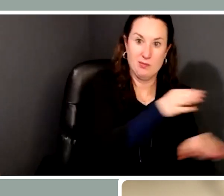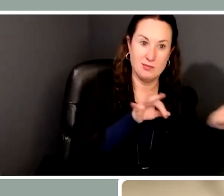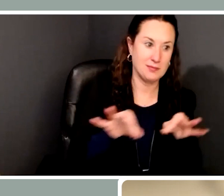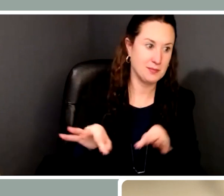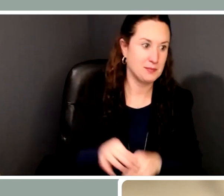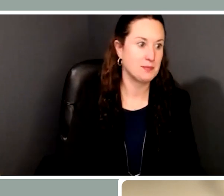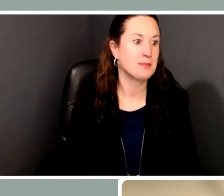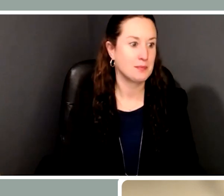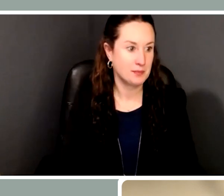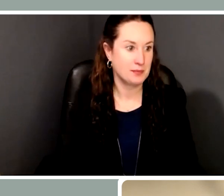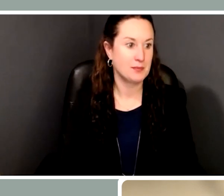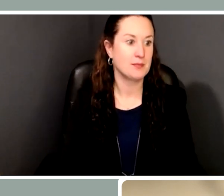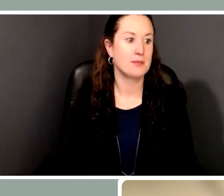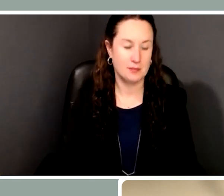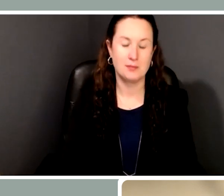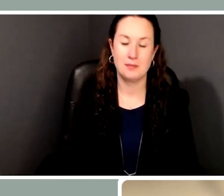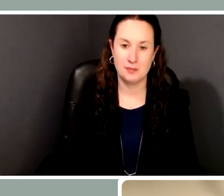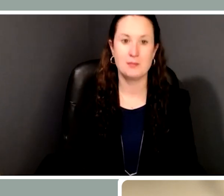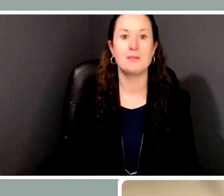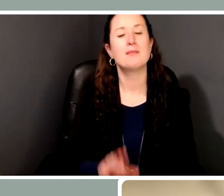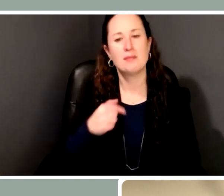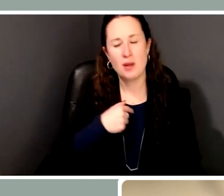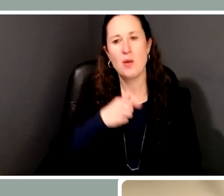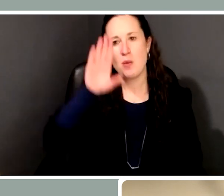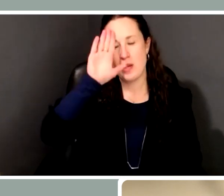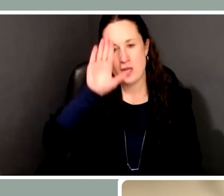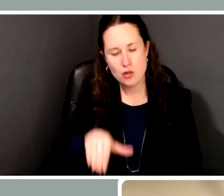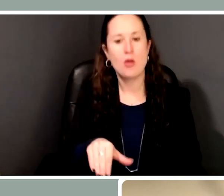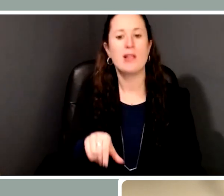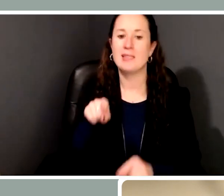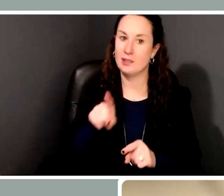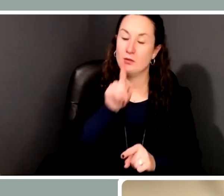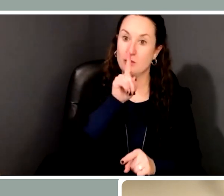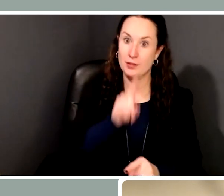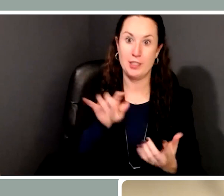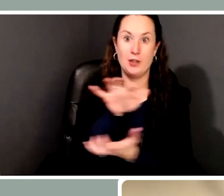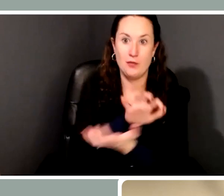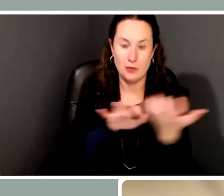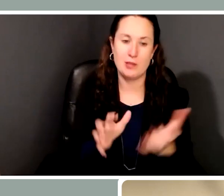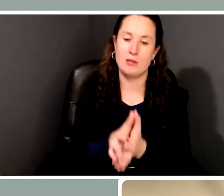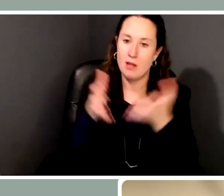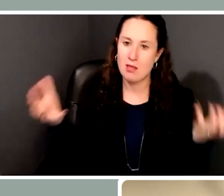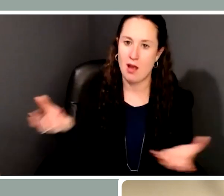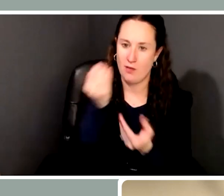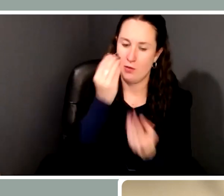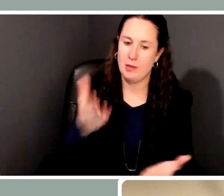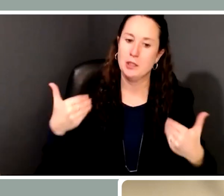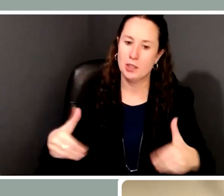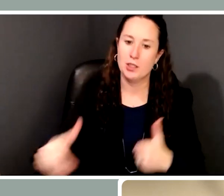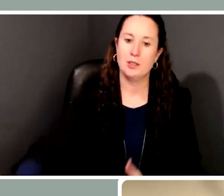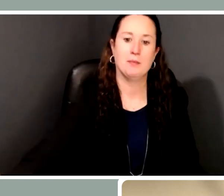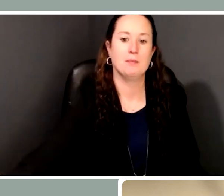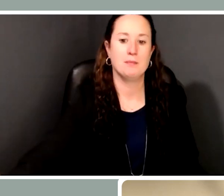Dr. Isaacs. And we do know this is extremely confusing. It's a lot of information. And